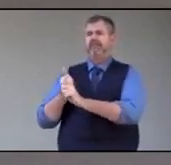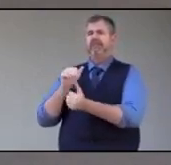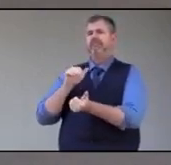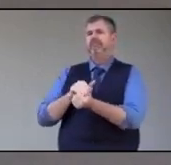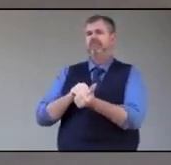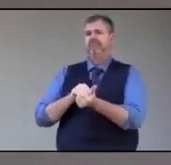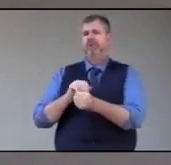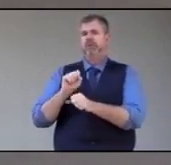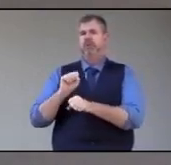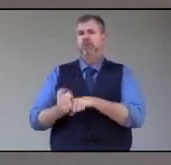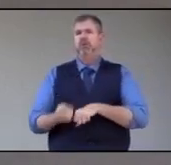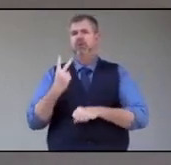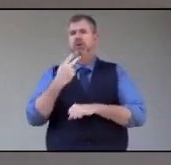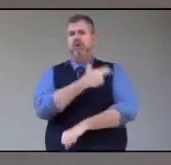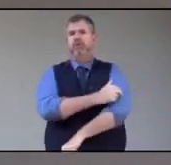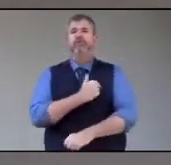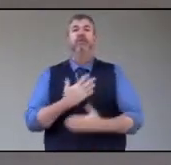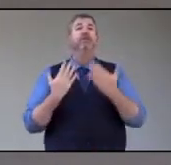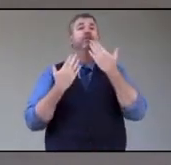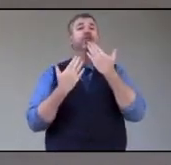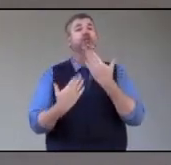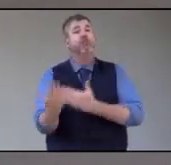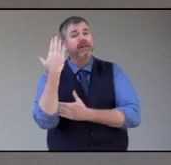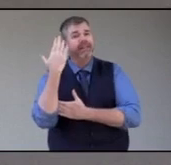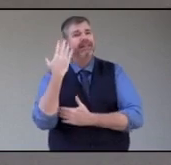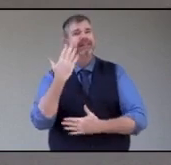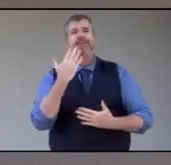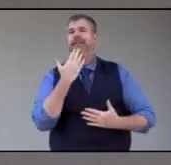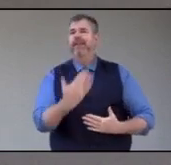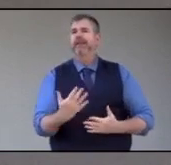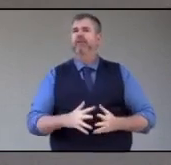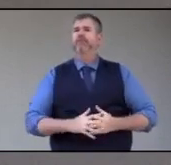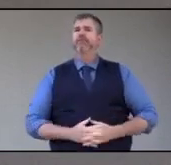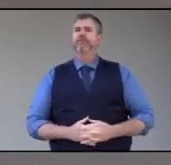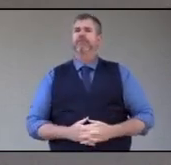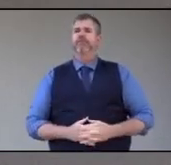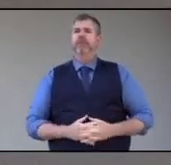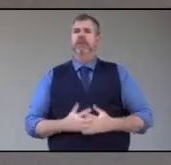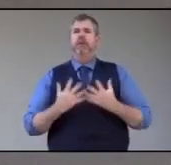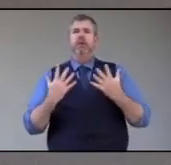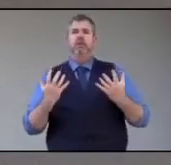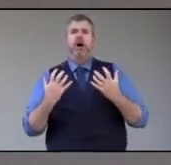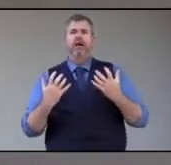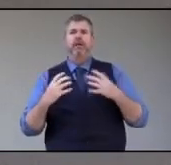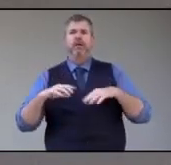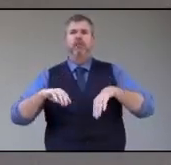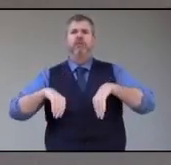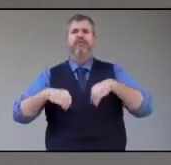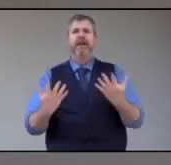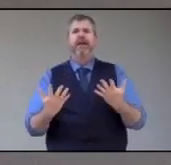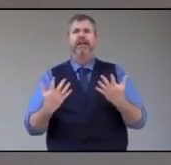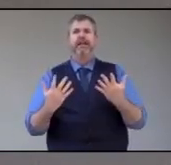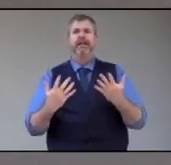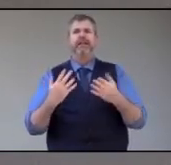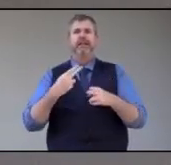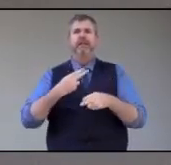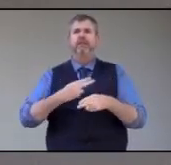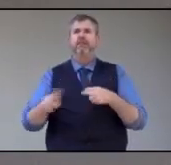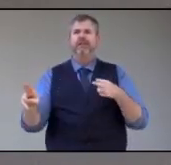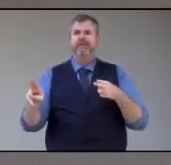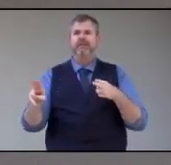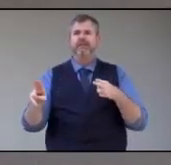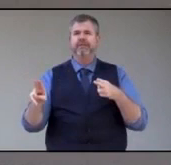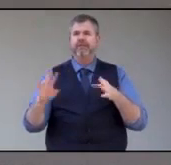Good morning, and thank you. I just wanted to provide a brief perspective from the emergency department. As